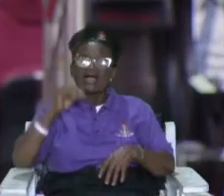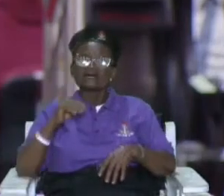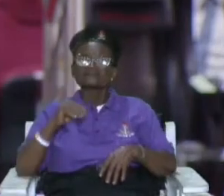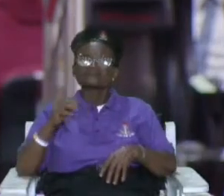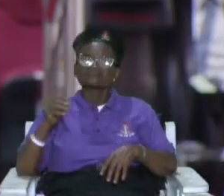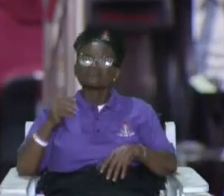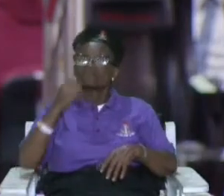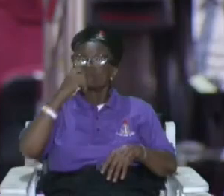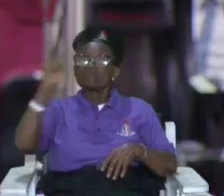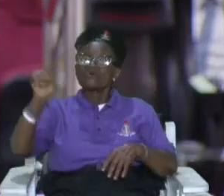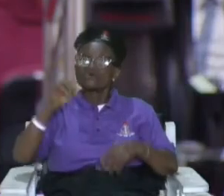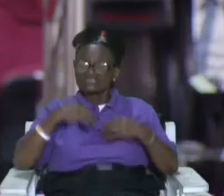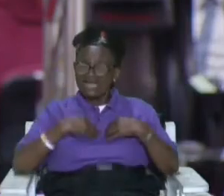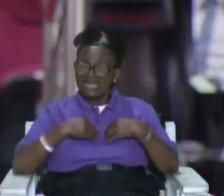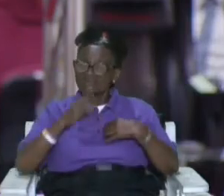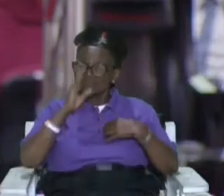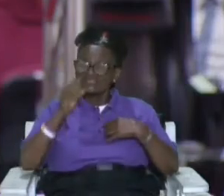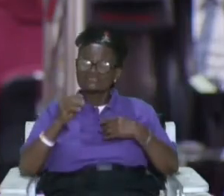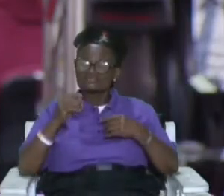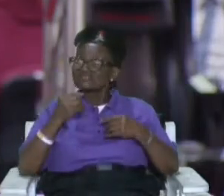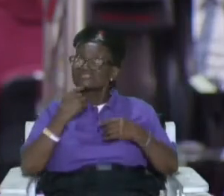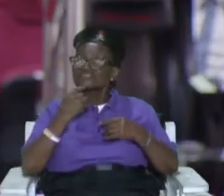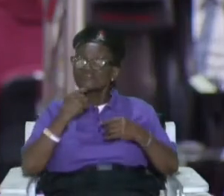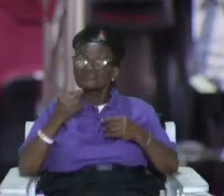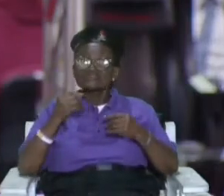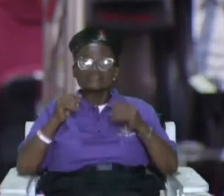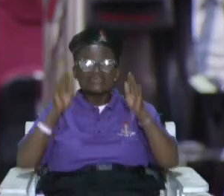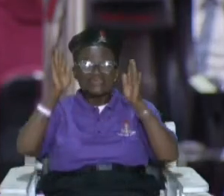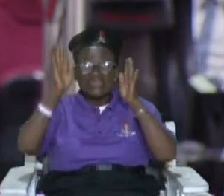must have been seriously embarrassed.